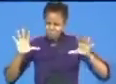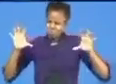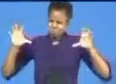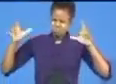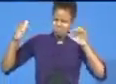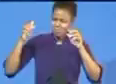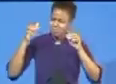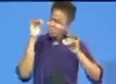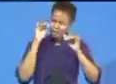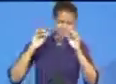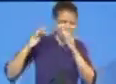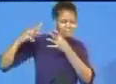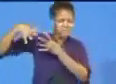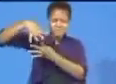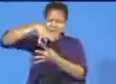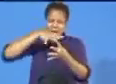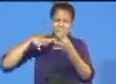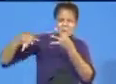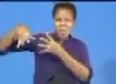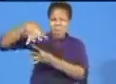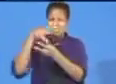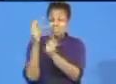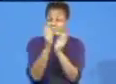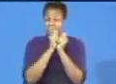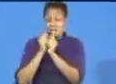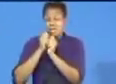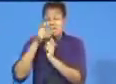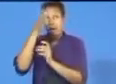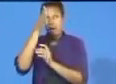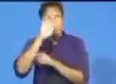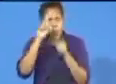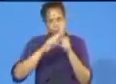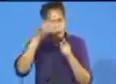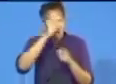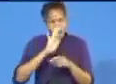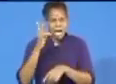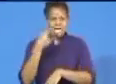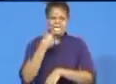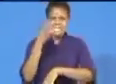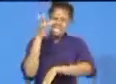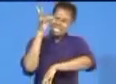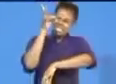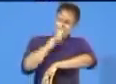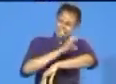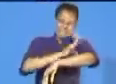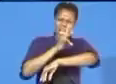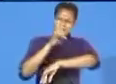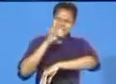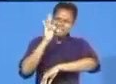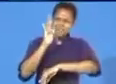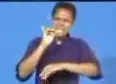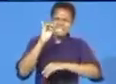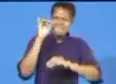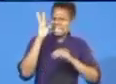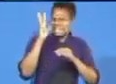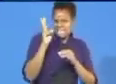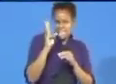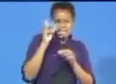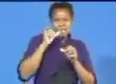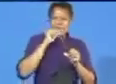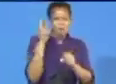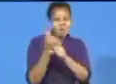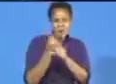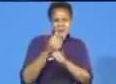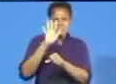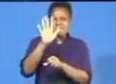told fellowship together. So God said, when God said seven, six can't do one, five can't do one, four can't